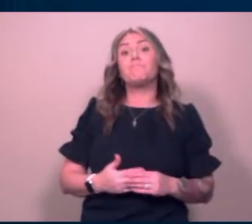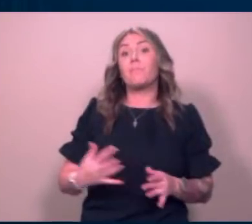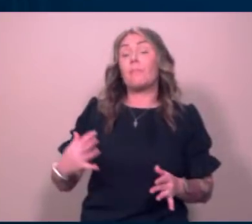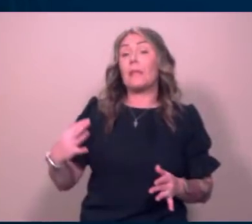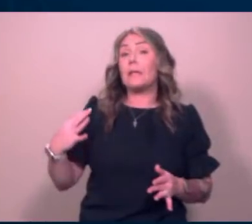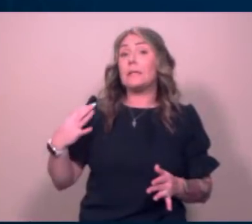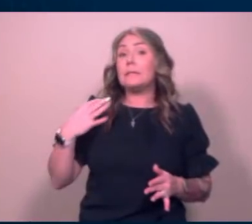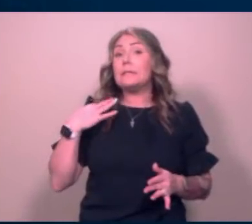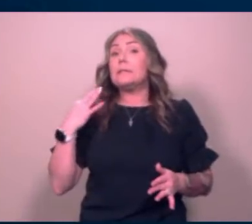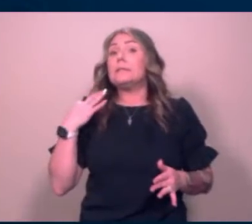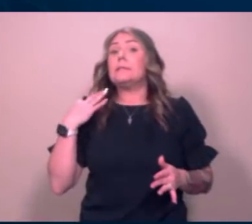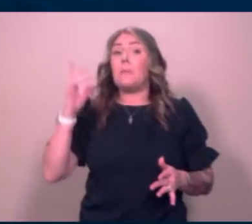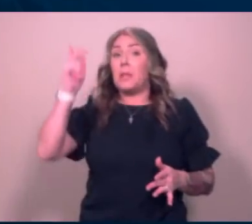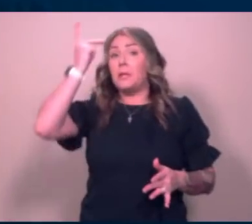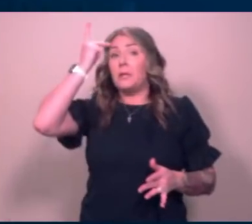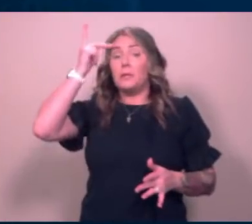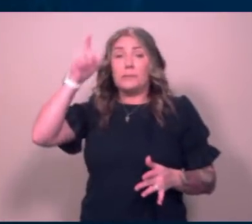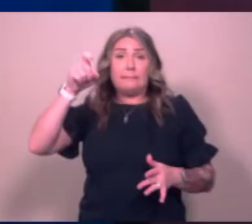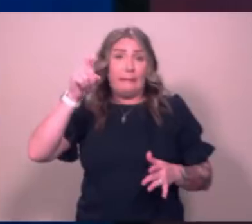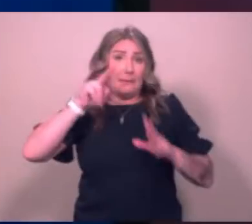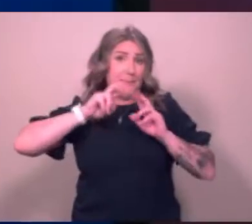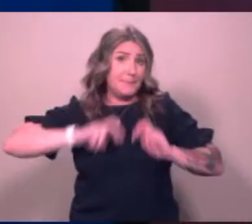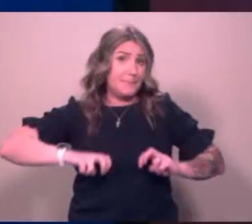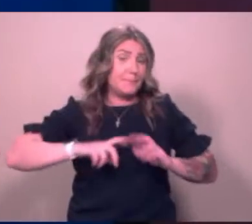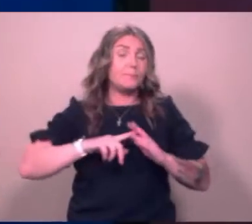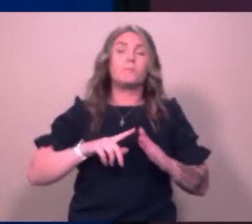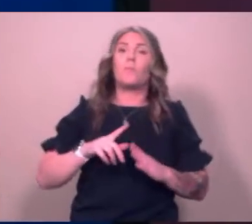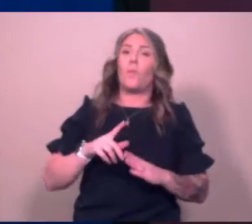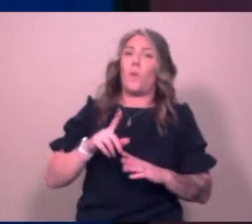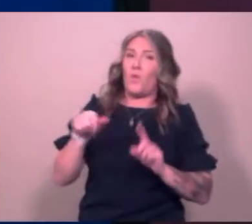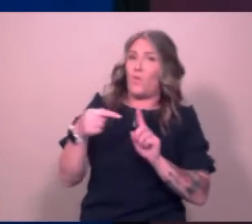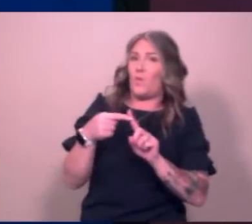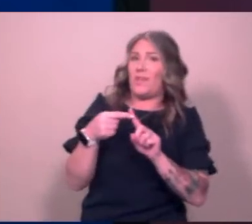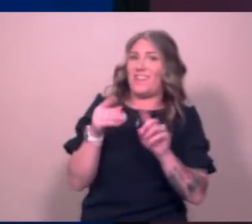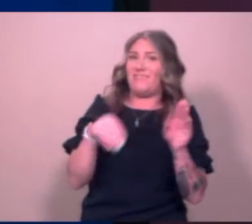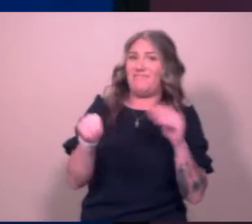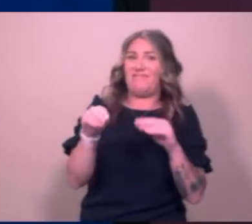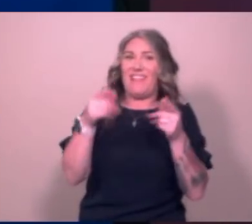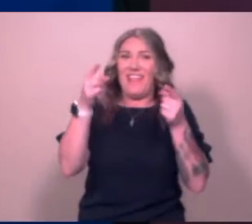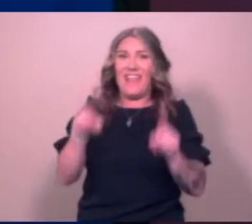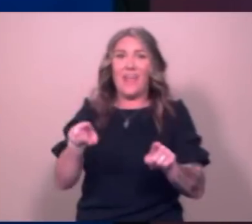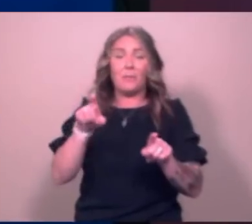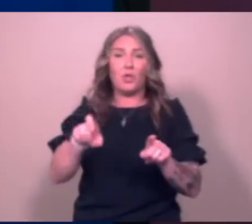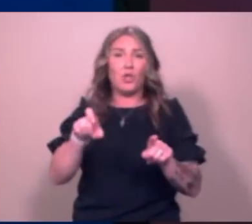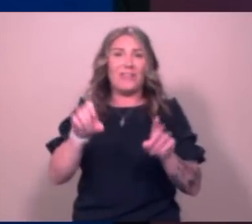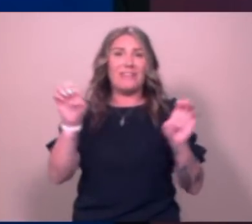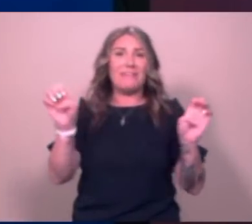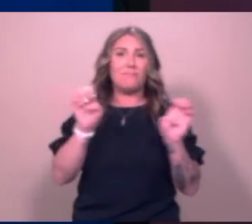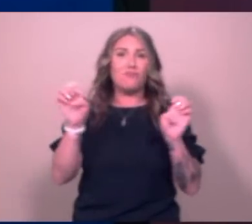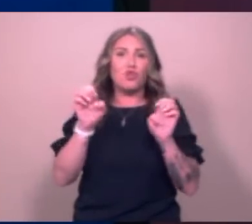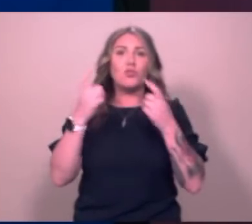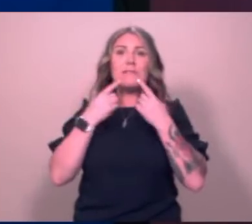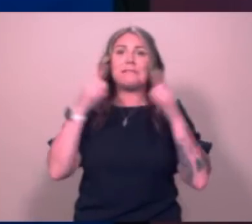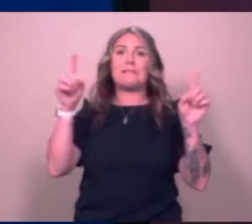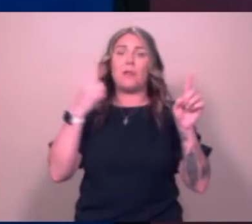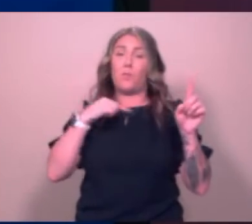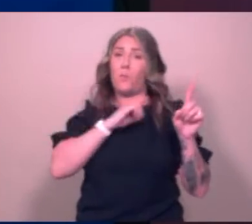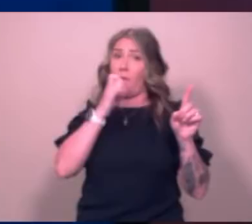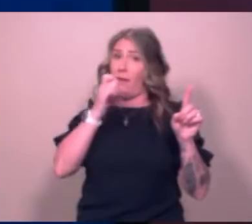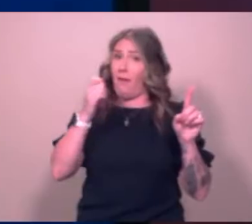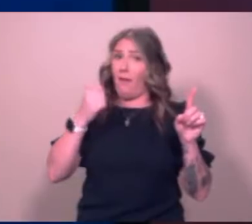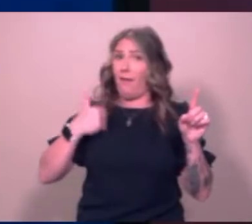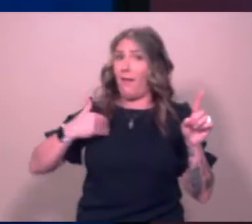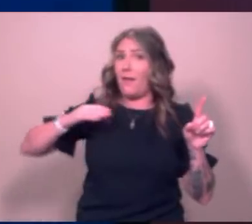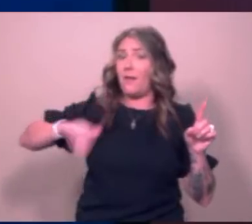officials should be taking a look at? Well, one thing we know is that in order to begin to mobilize those things, you have to have an emergency declaration. We don't have that.